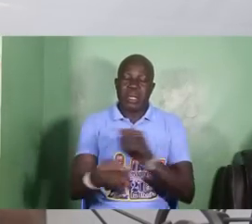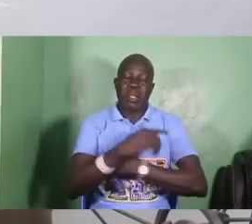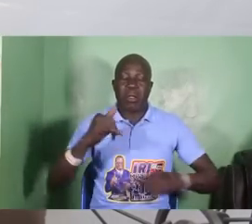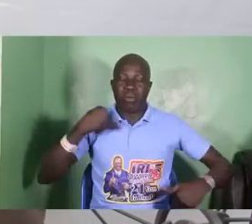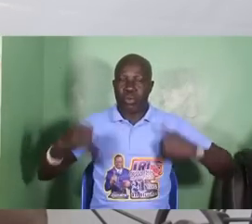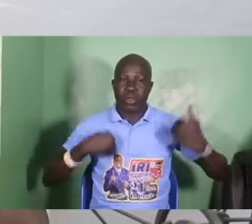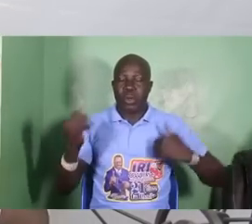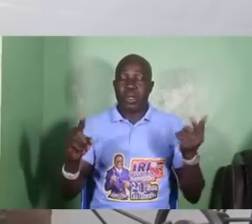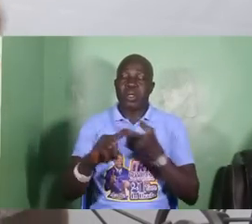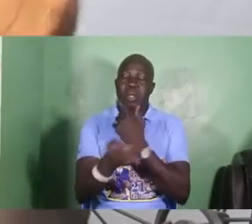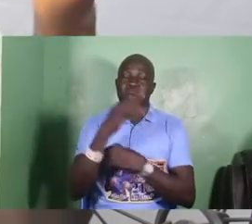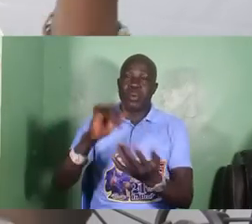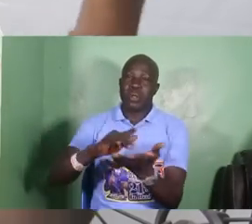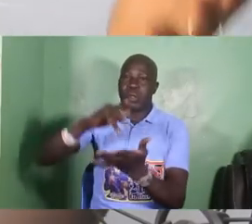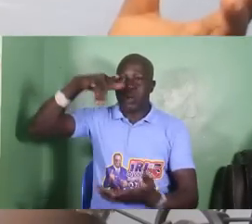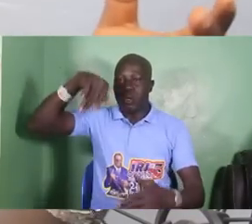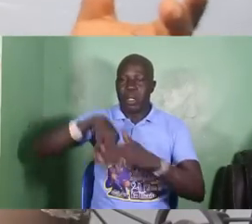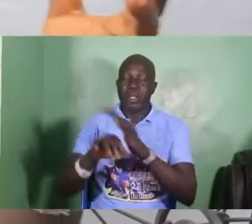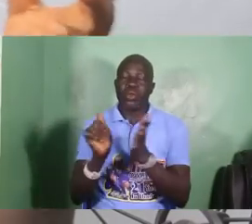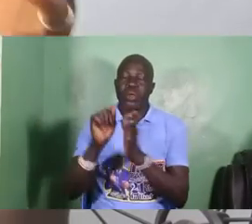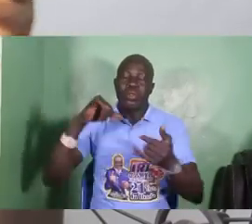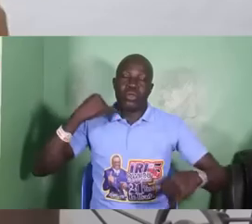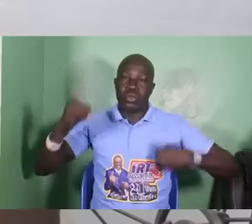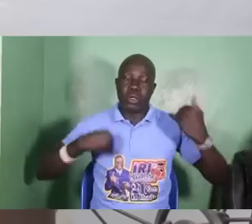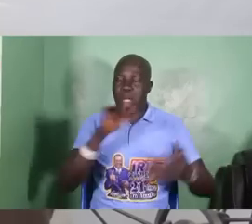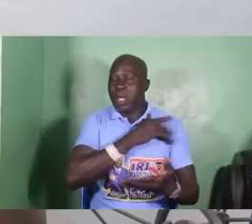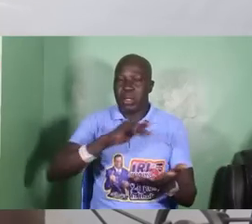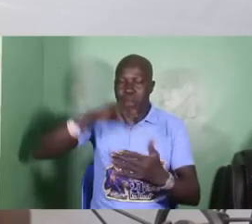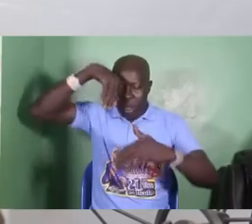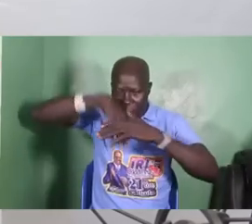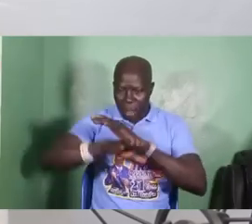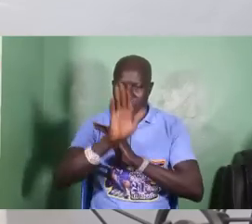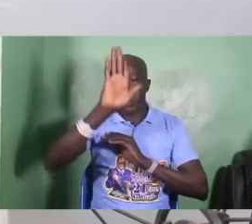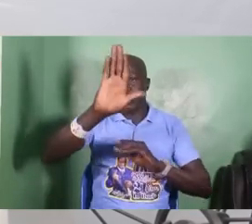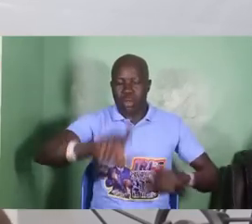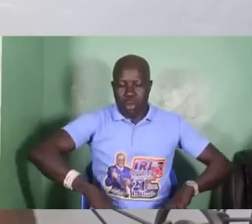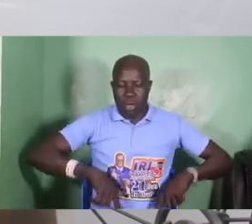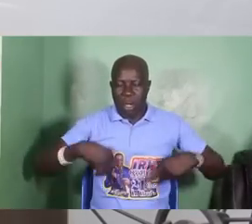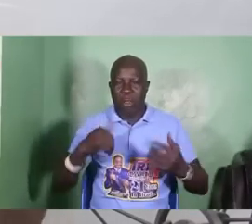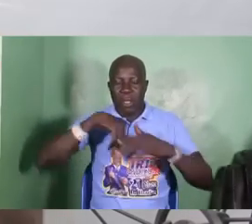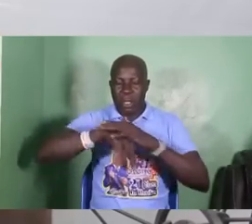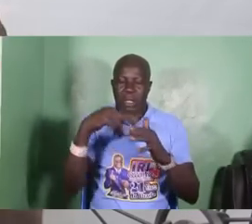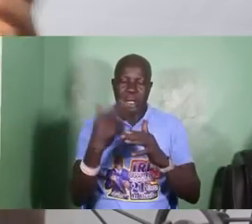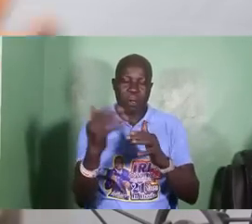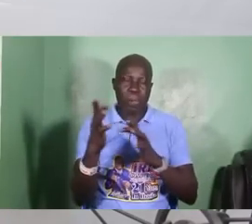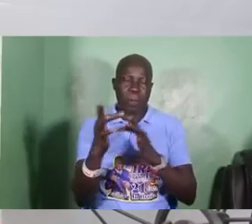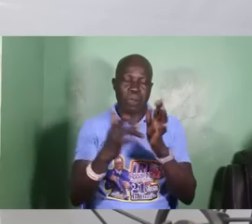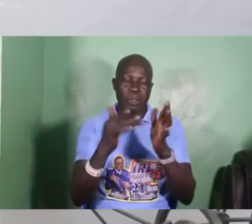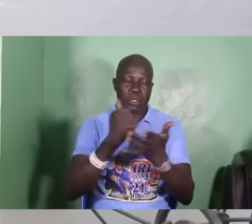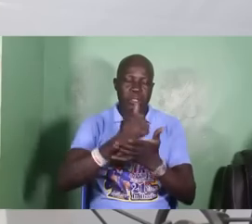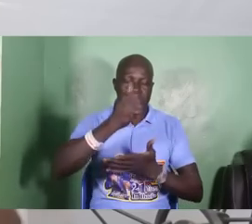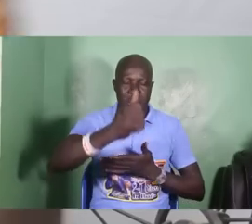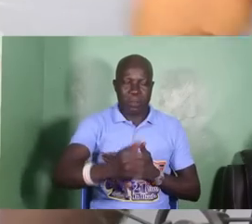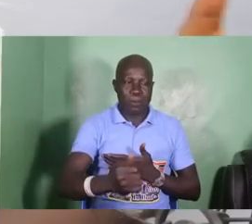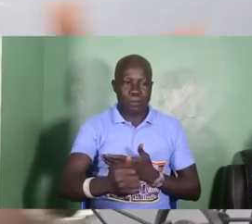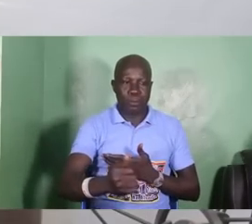joy and day of glory. Joy and glory come into your life.